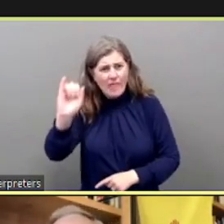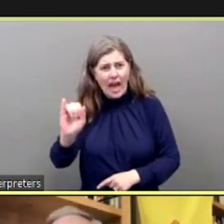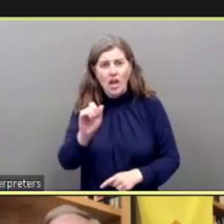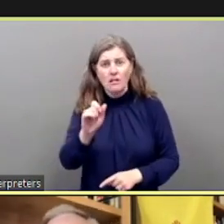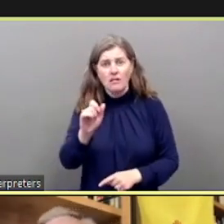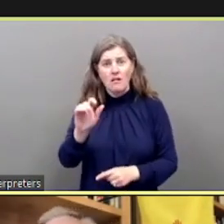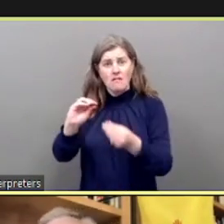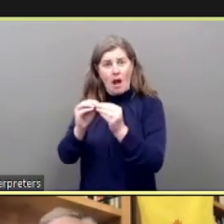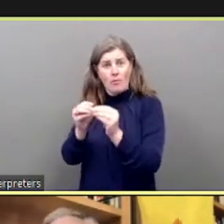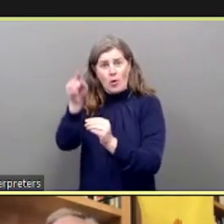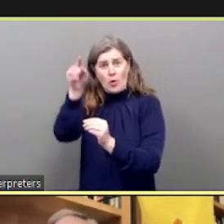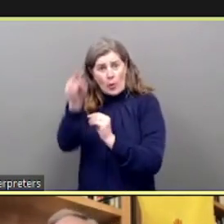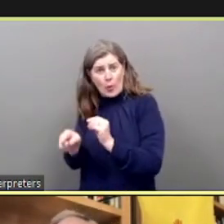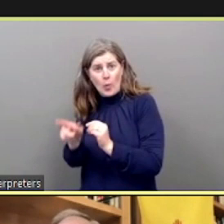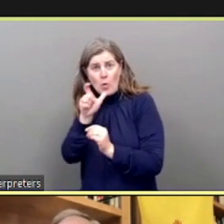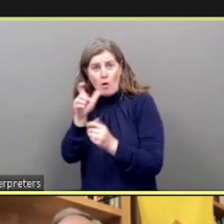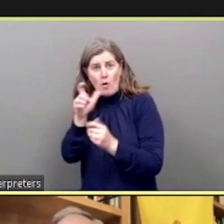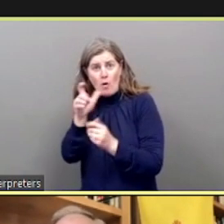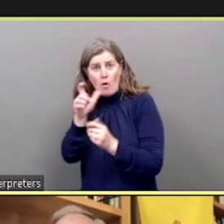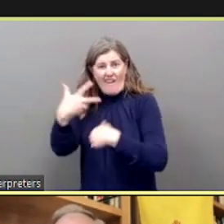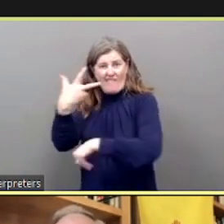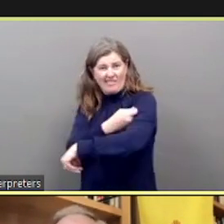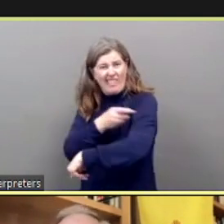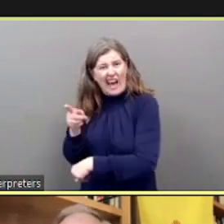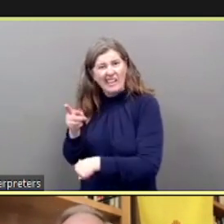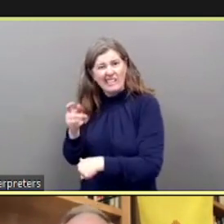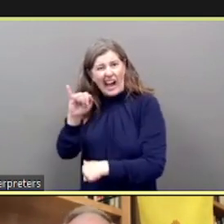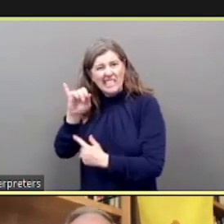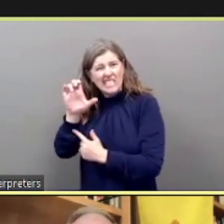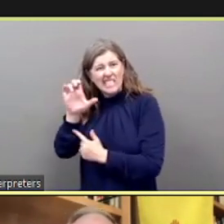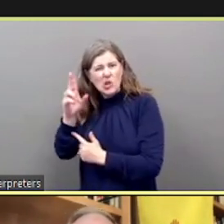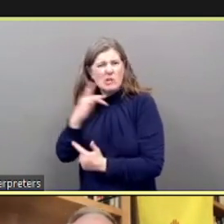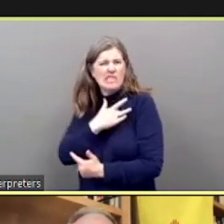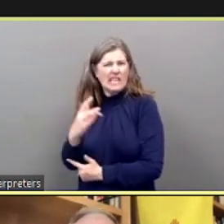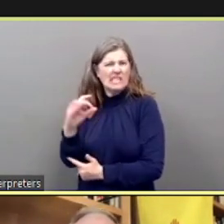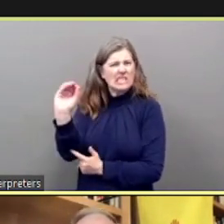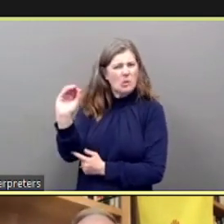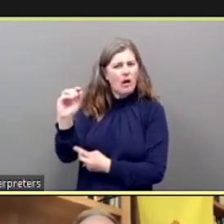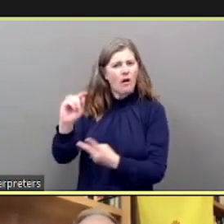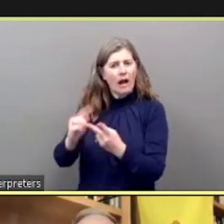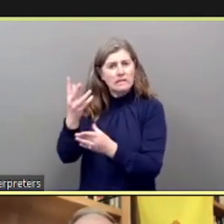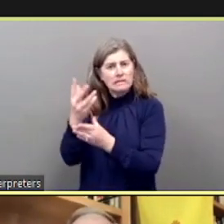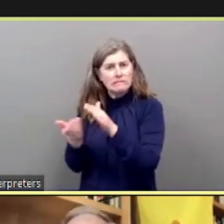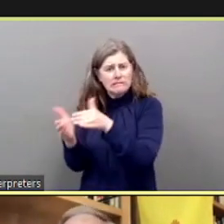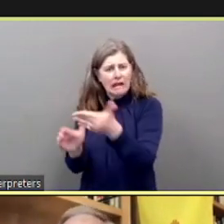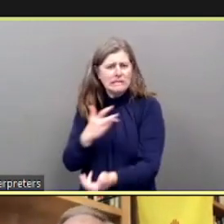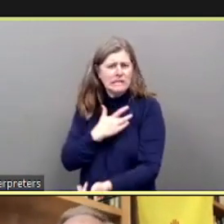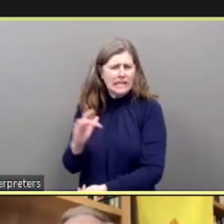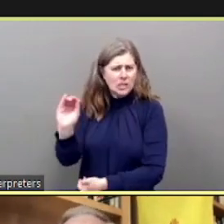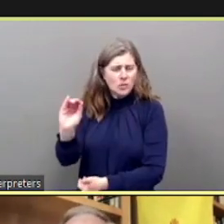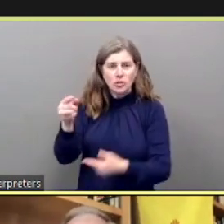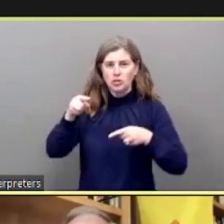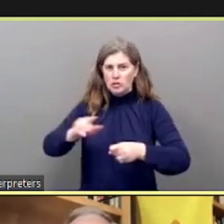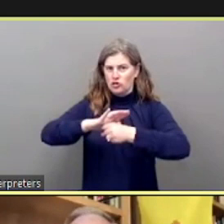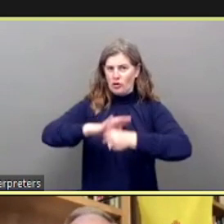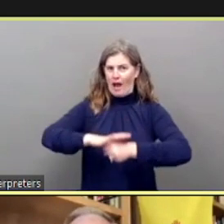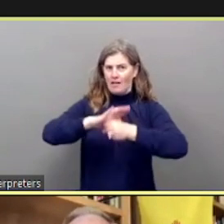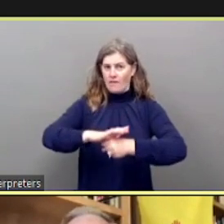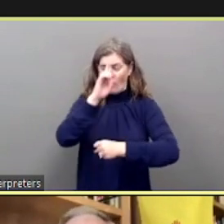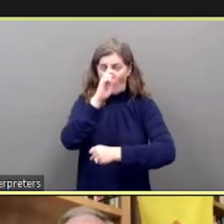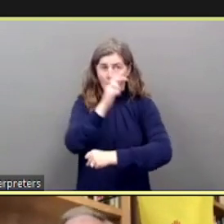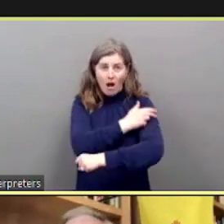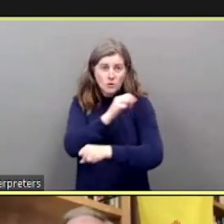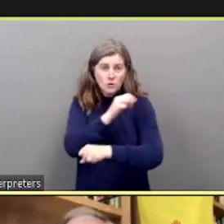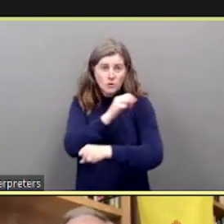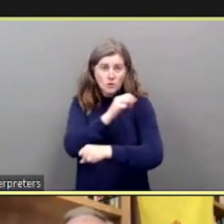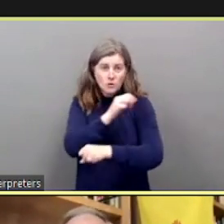number tends to be 0, and the number of deaths tends to be 0 as well. And so during this stressful time for our hospital workers, where they're